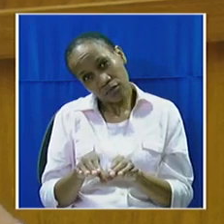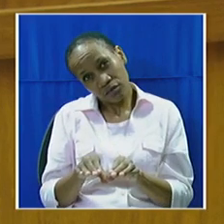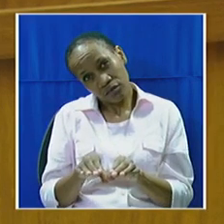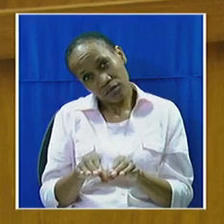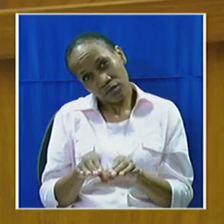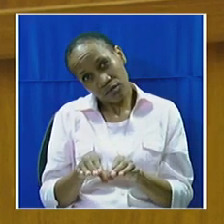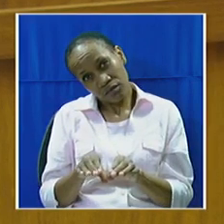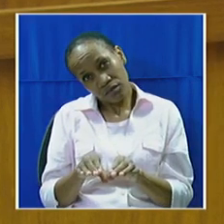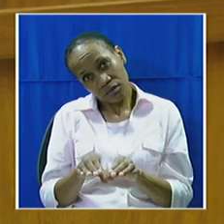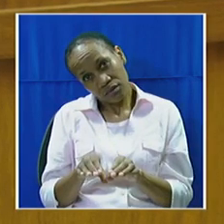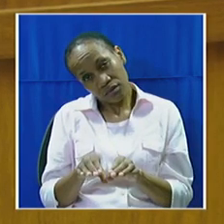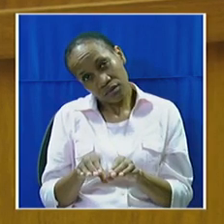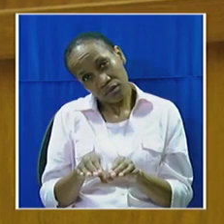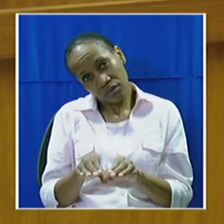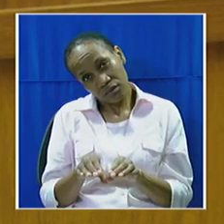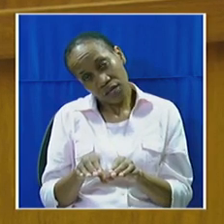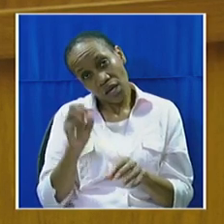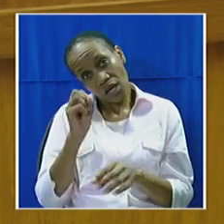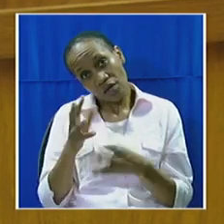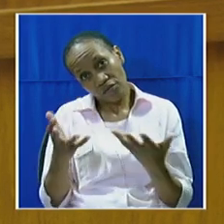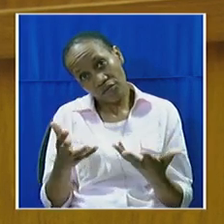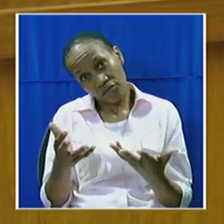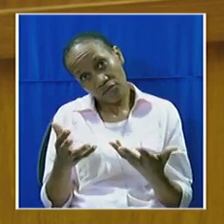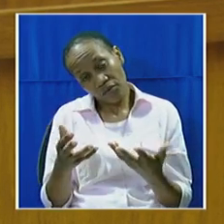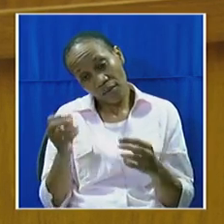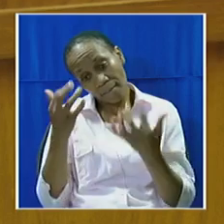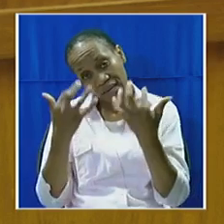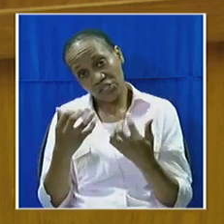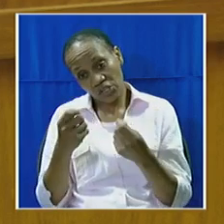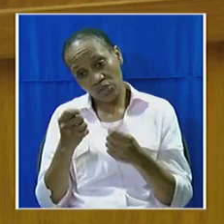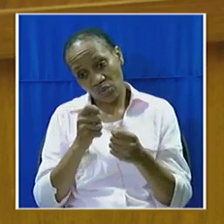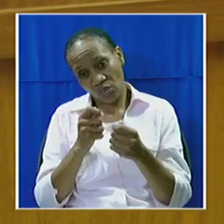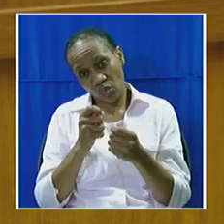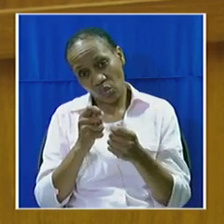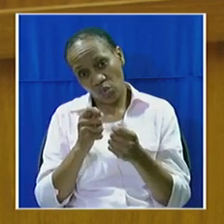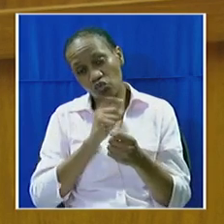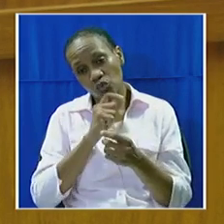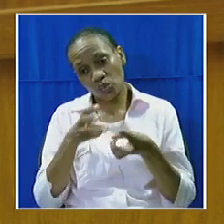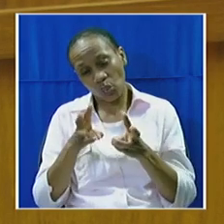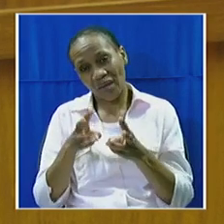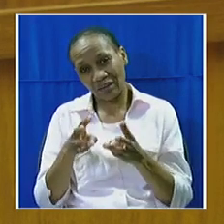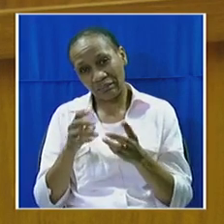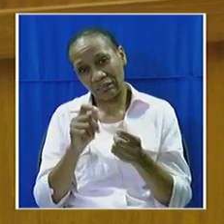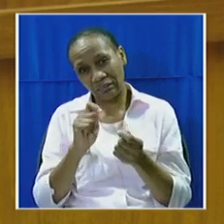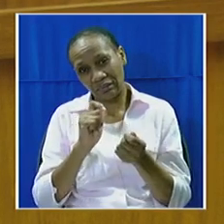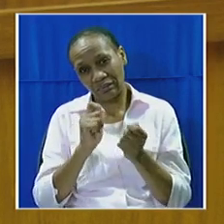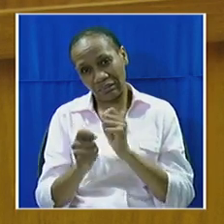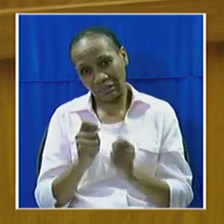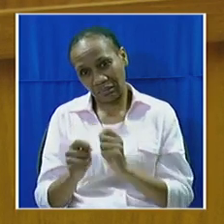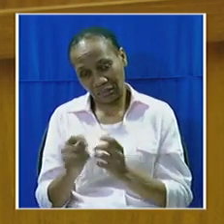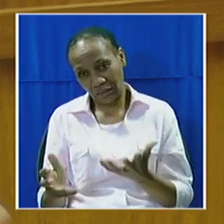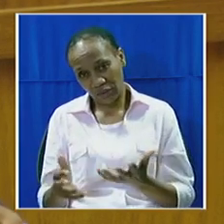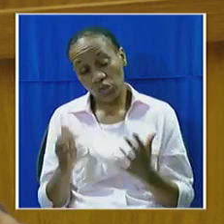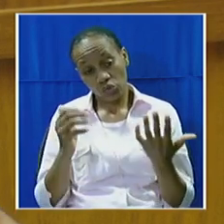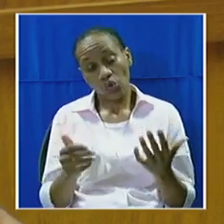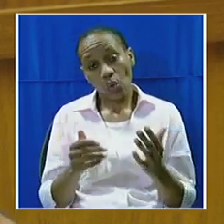of debt in cases related material irregularity in their municipalities. The Audit Amendment